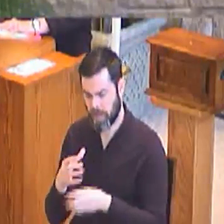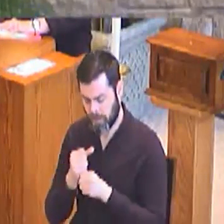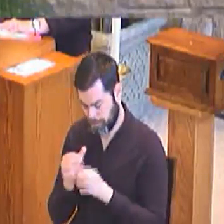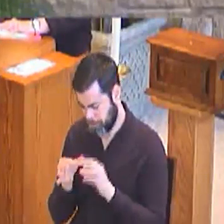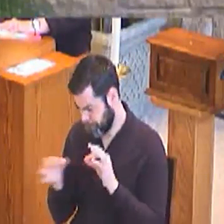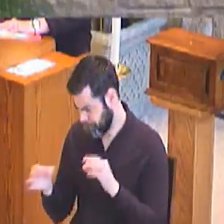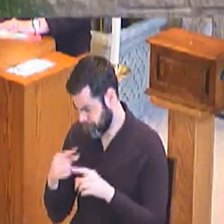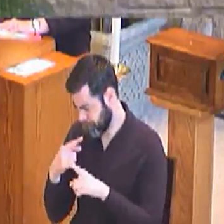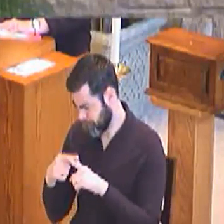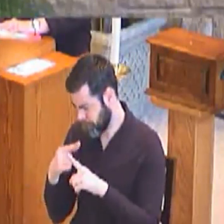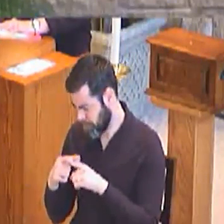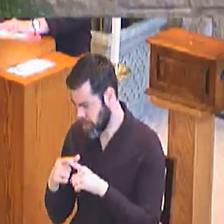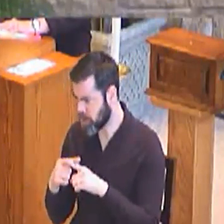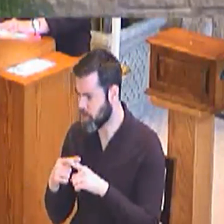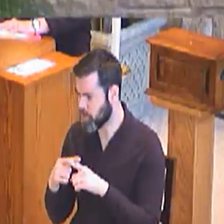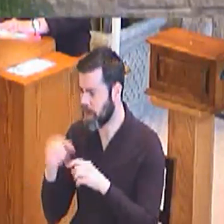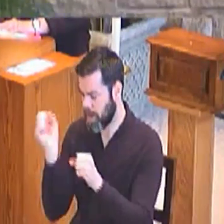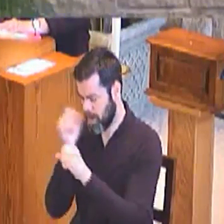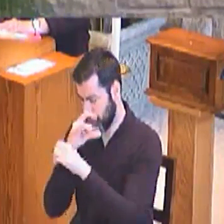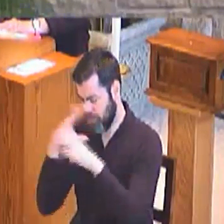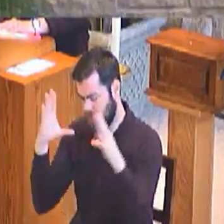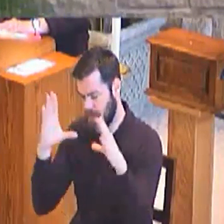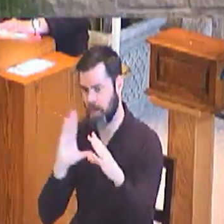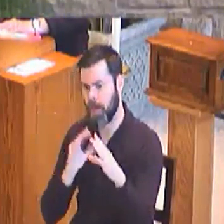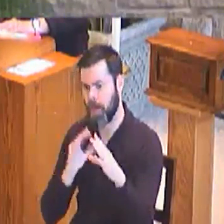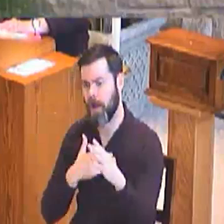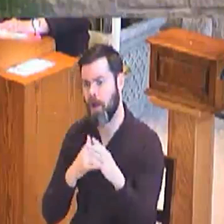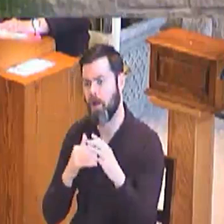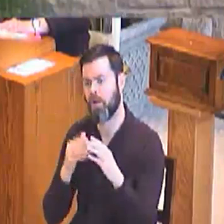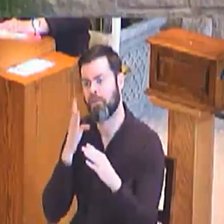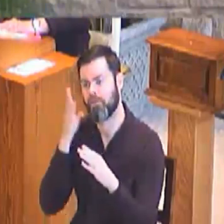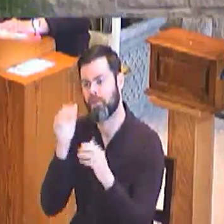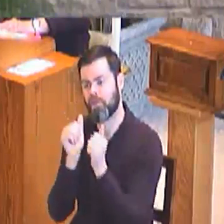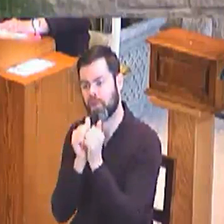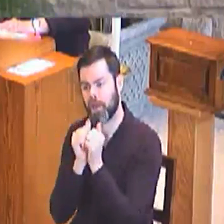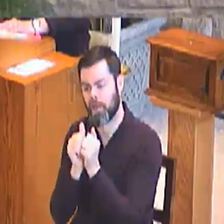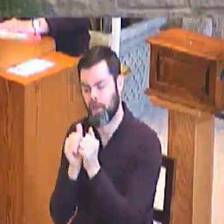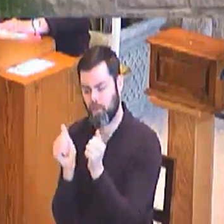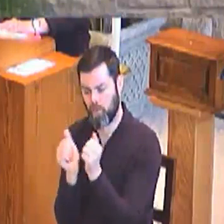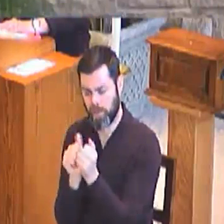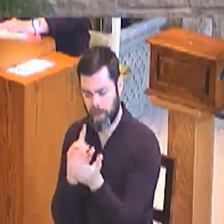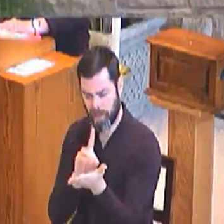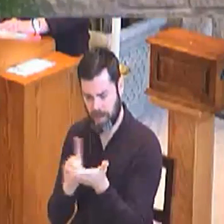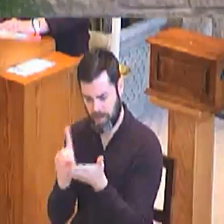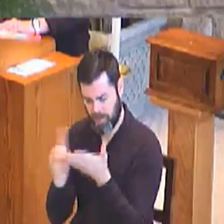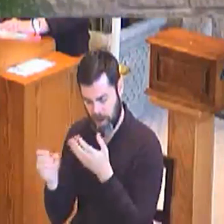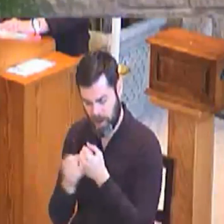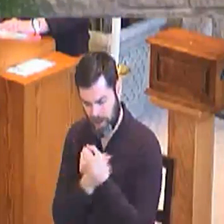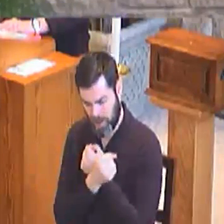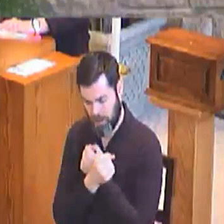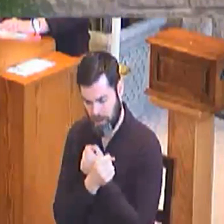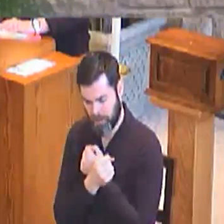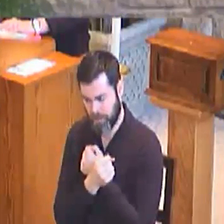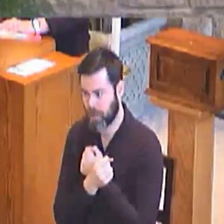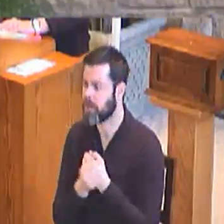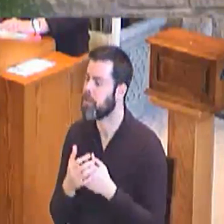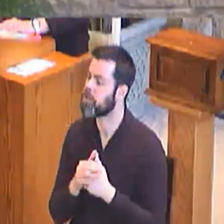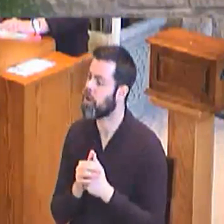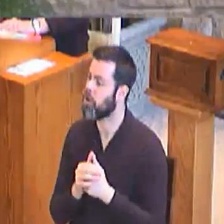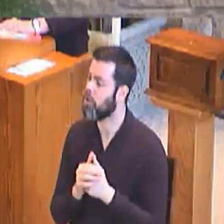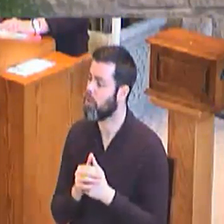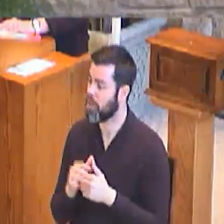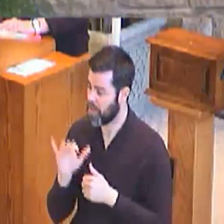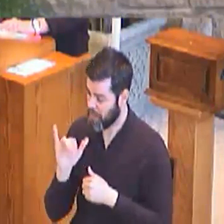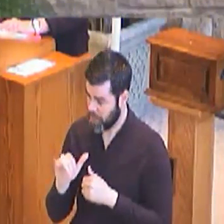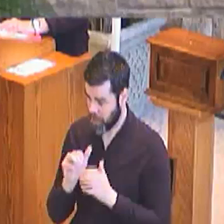future together in divine love. In support of our strategic planning initiative, it is our spirit of this divine love that we